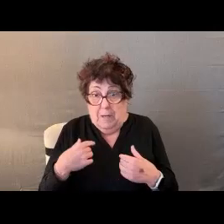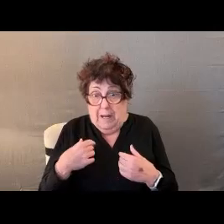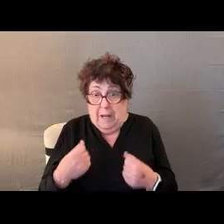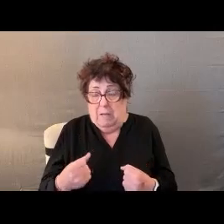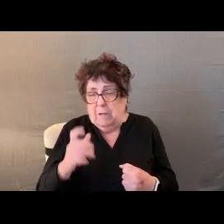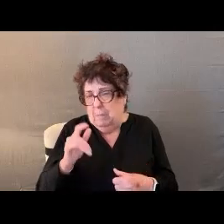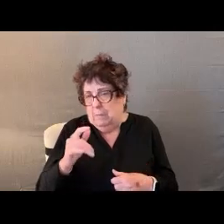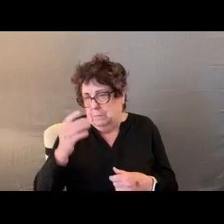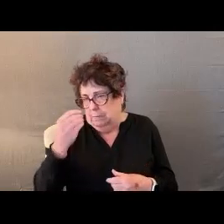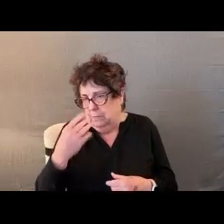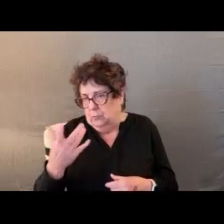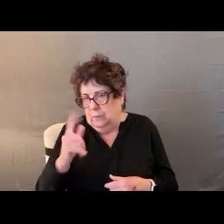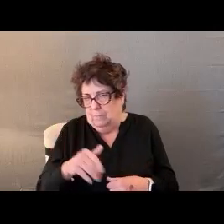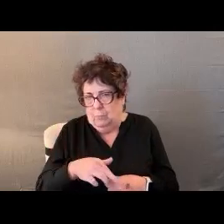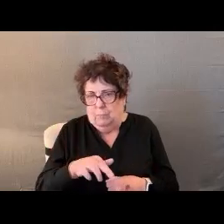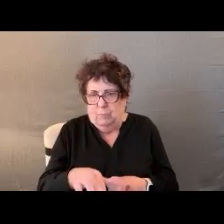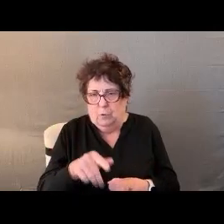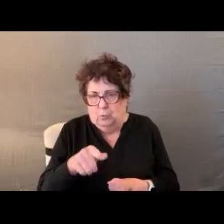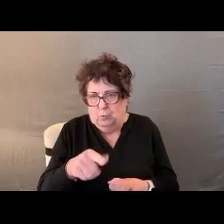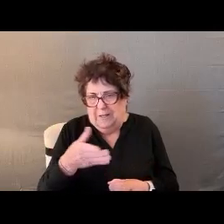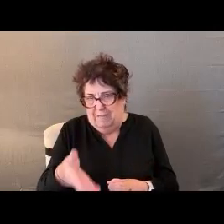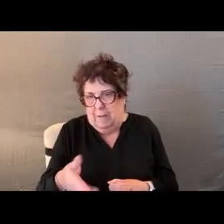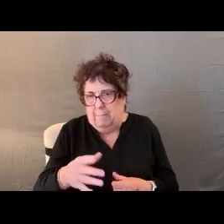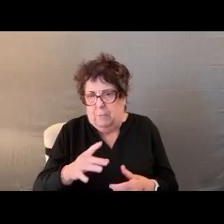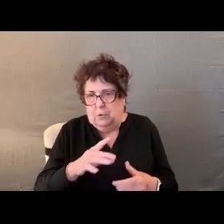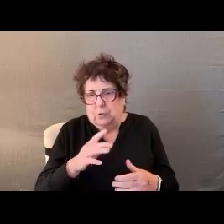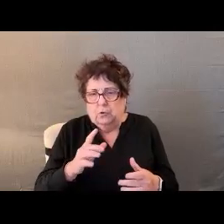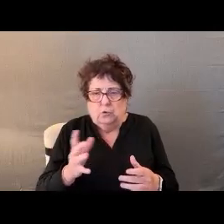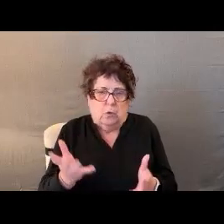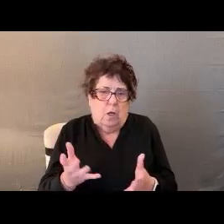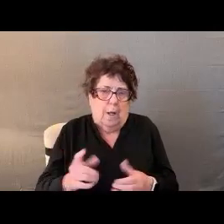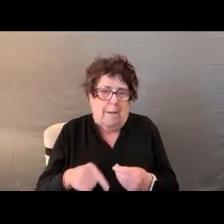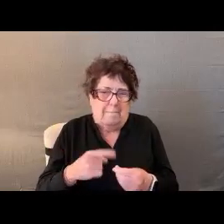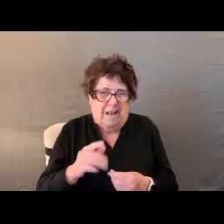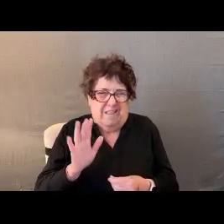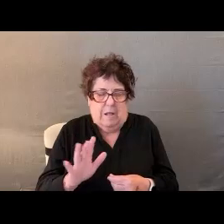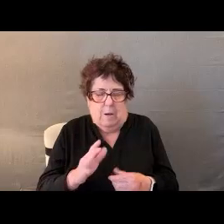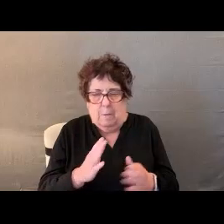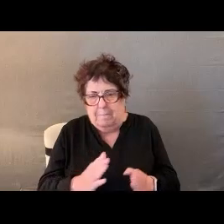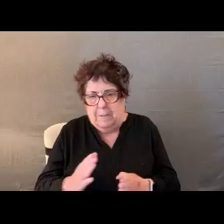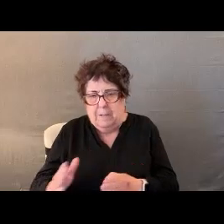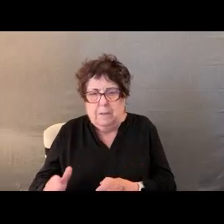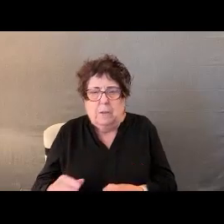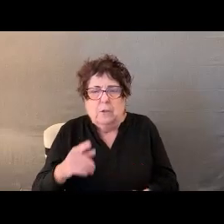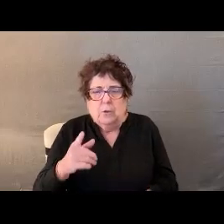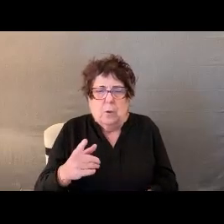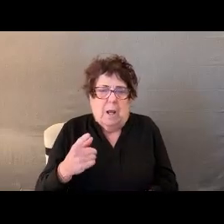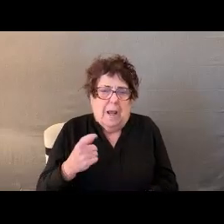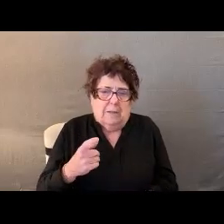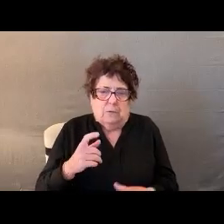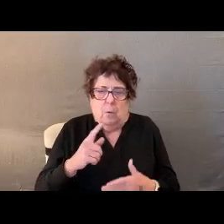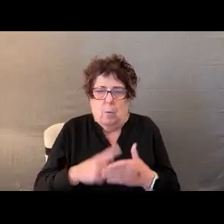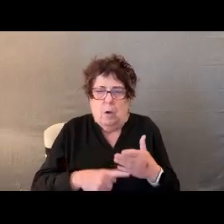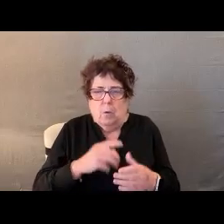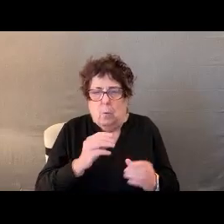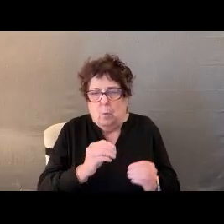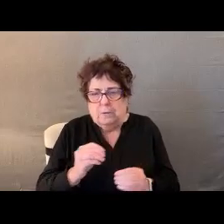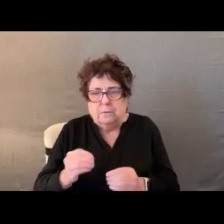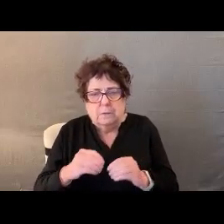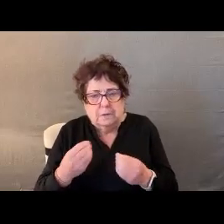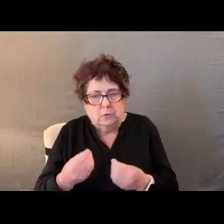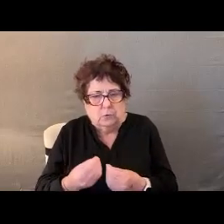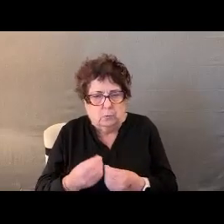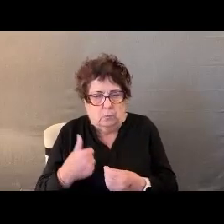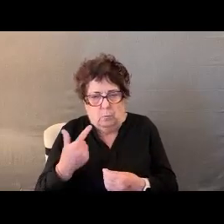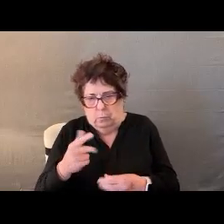to talk about their plan. You asked what organizations we oversee in addition to the MCO. If you're talking about VDSS,